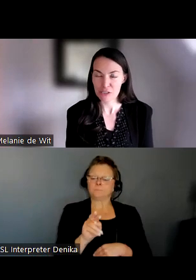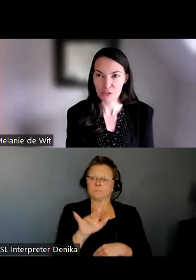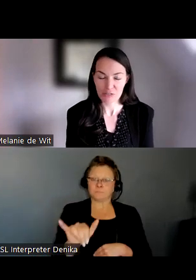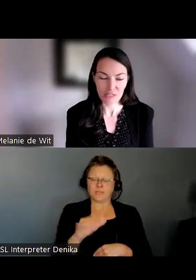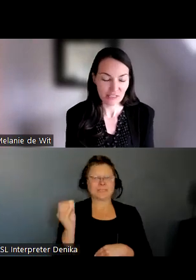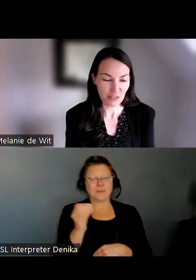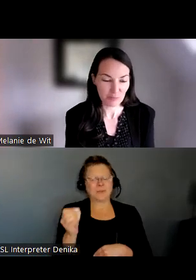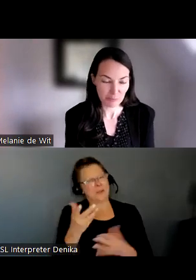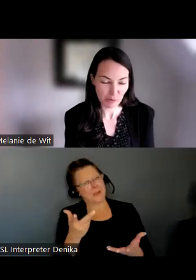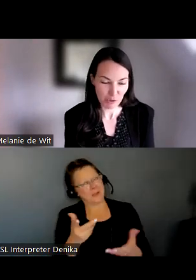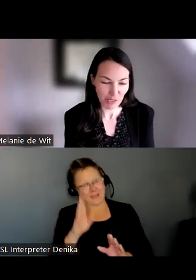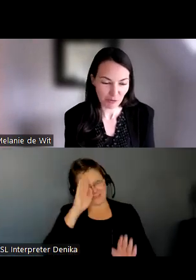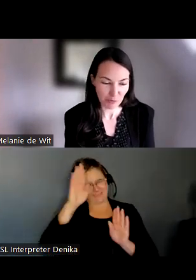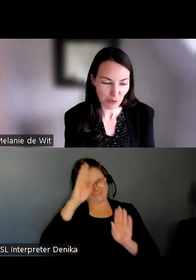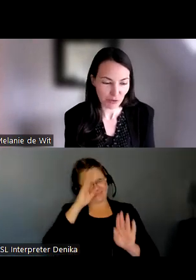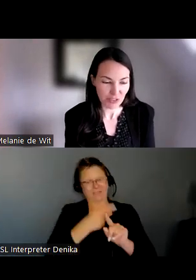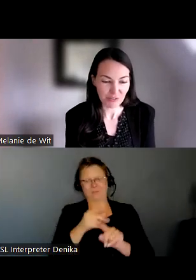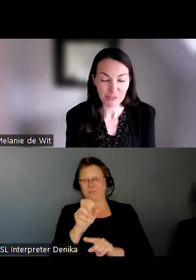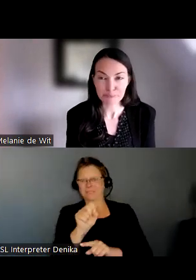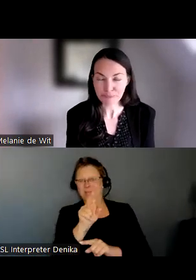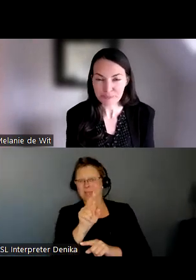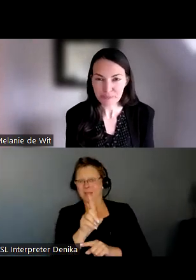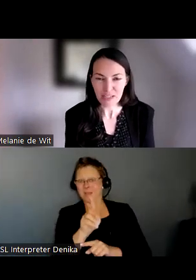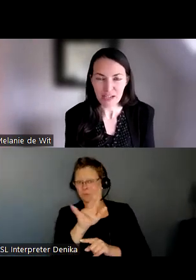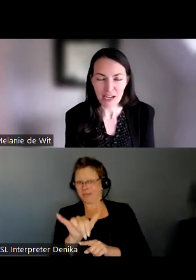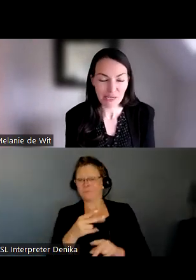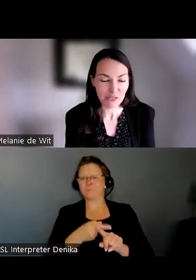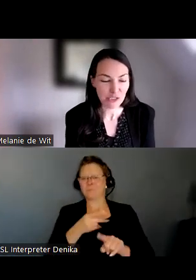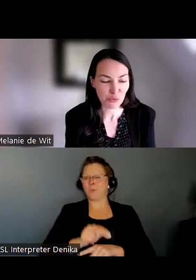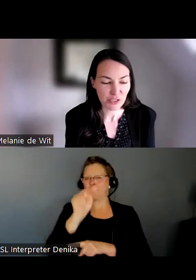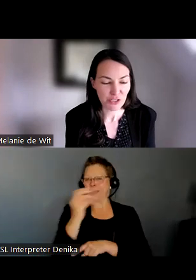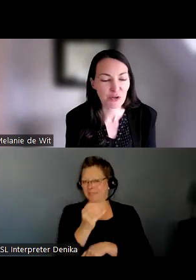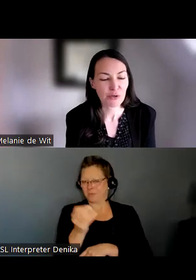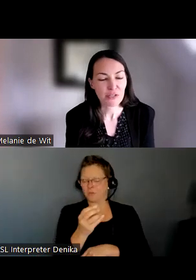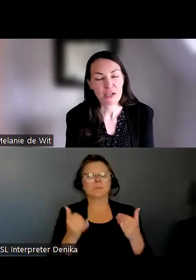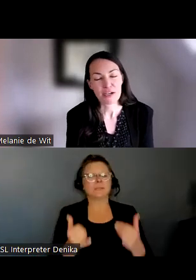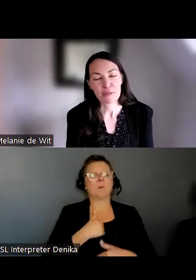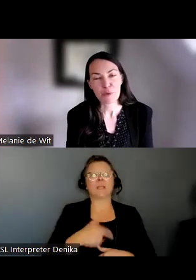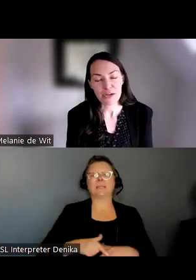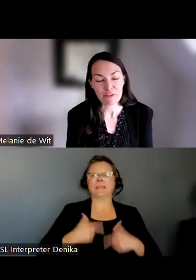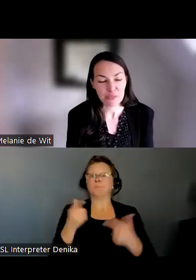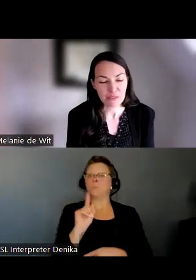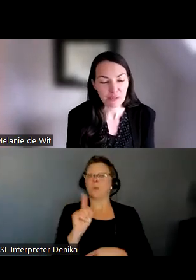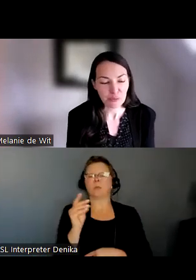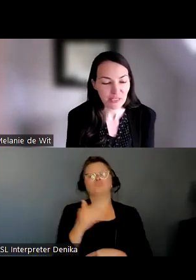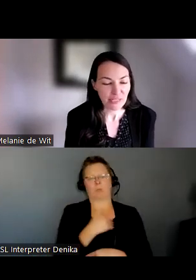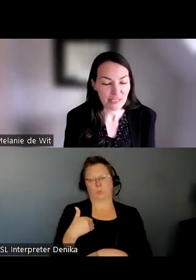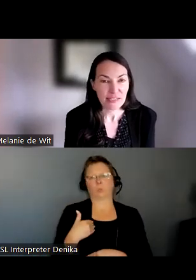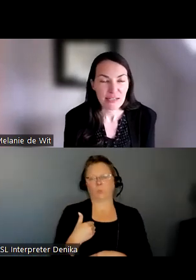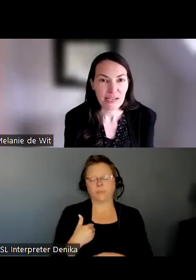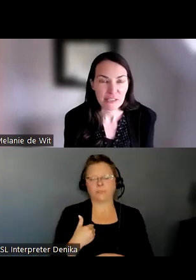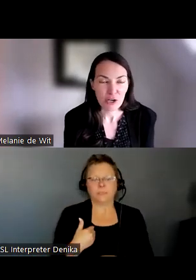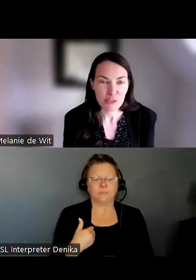out to the people who are joining from Northern Ontario. I'm now in Toronto, where I've been